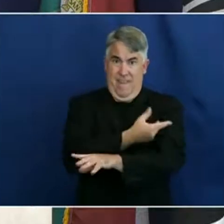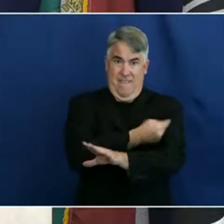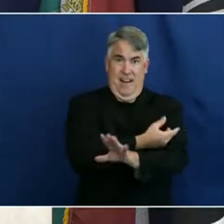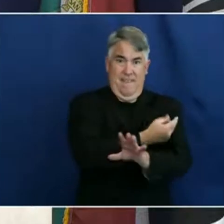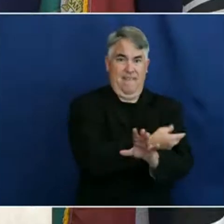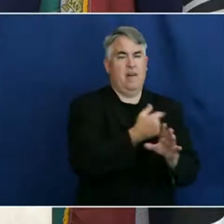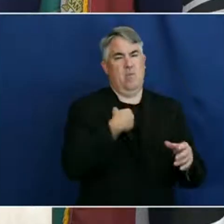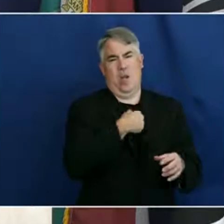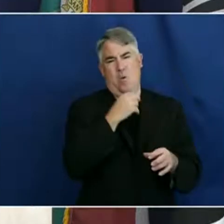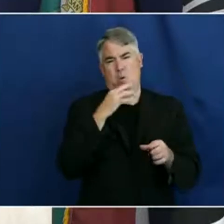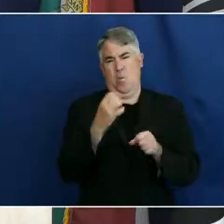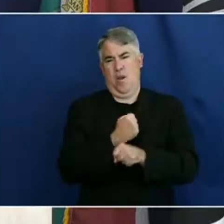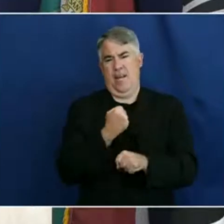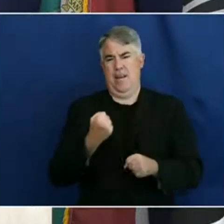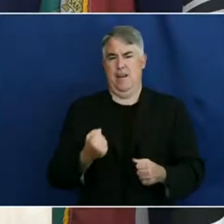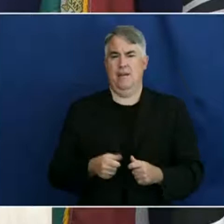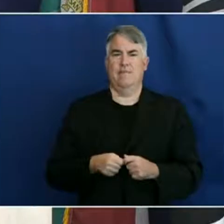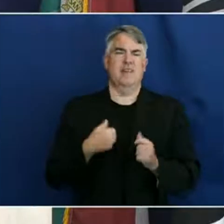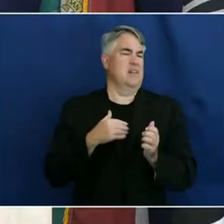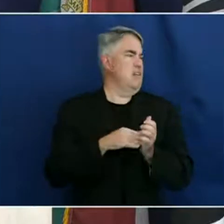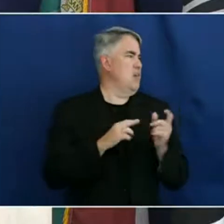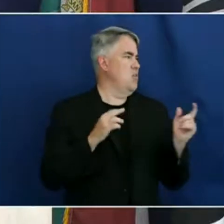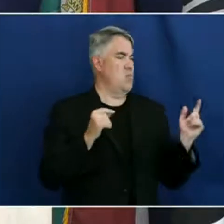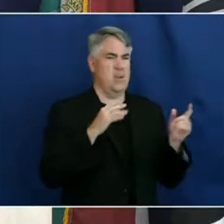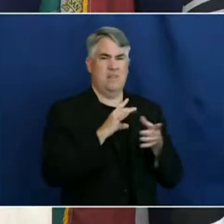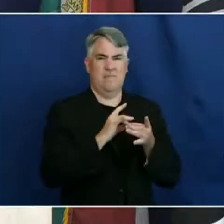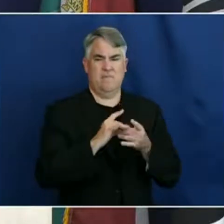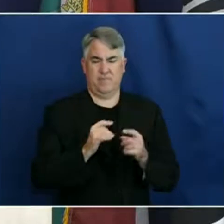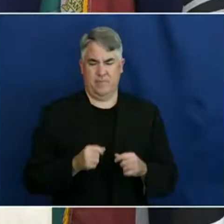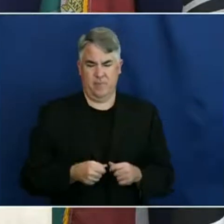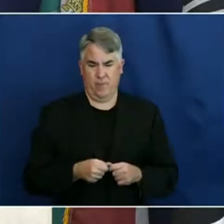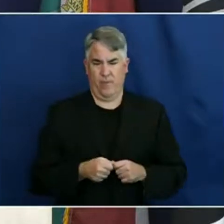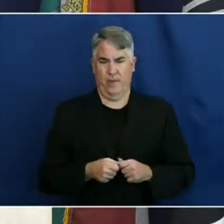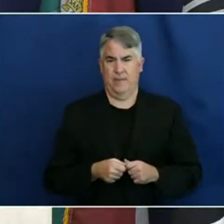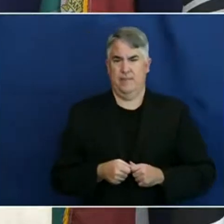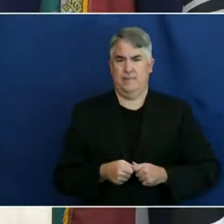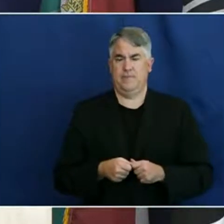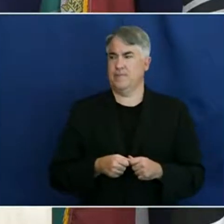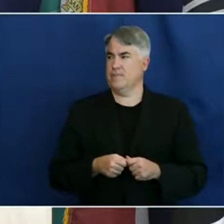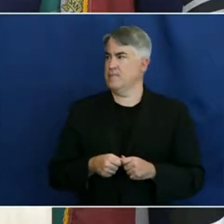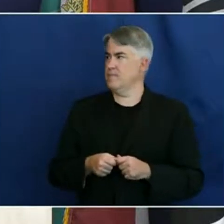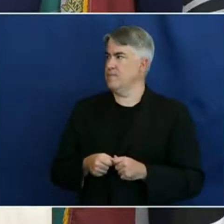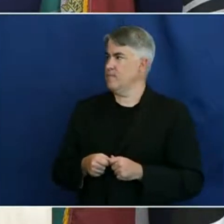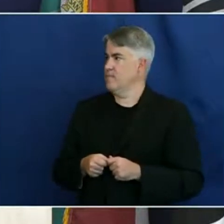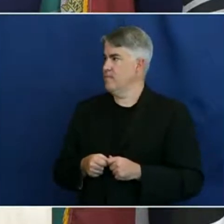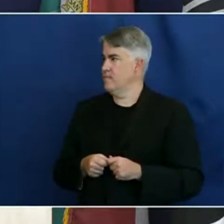vaccine. But let me let Dr. Wooten talk about her thoughts on any restrictions that would be greater than the state.